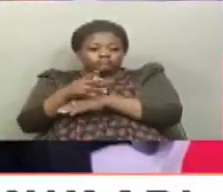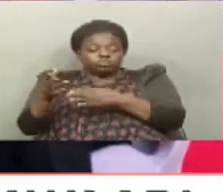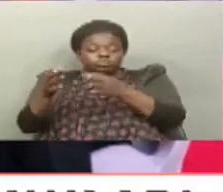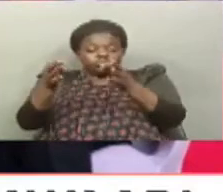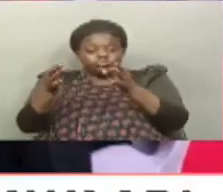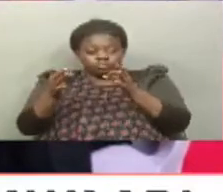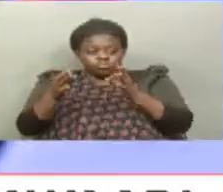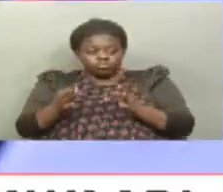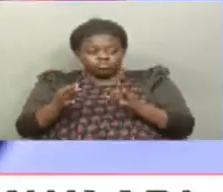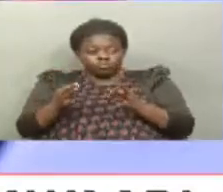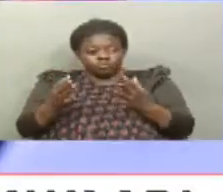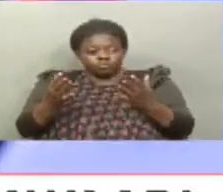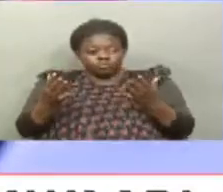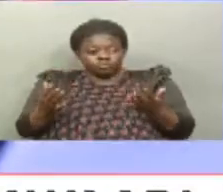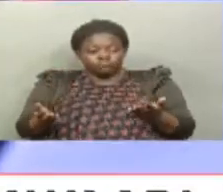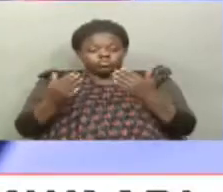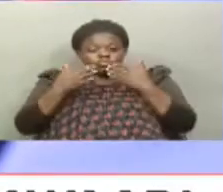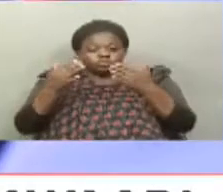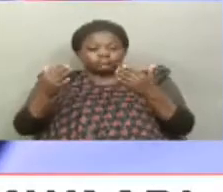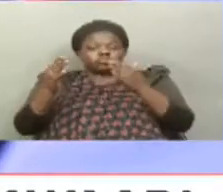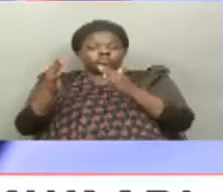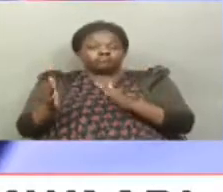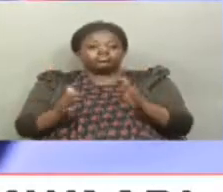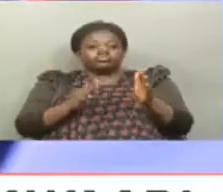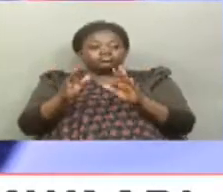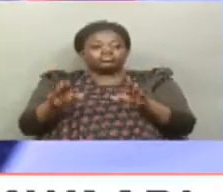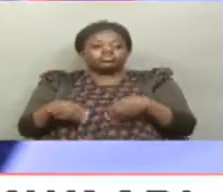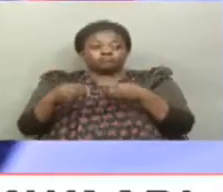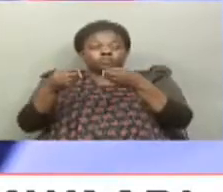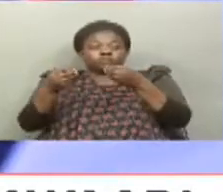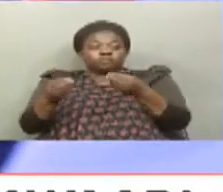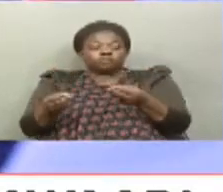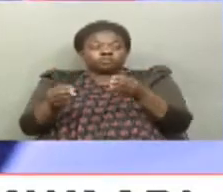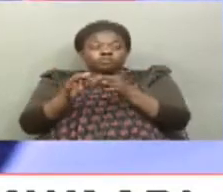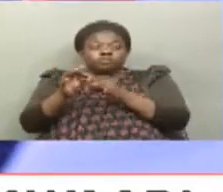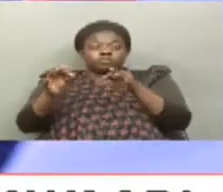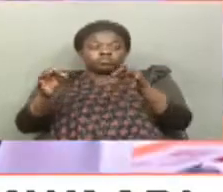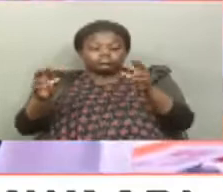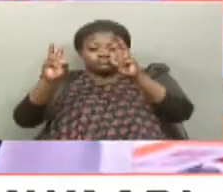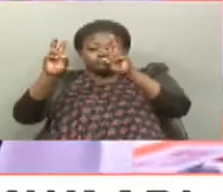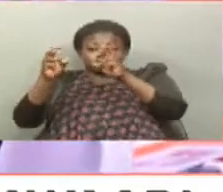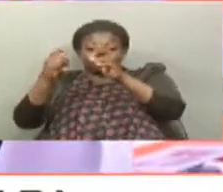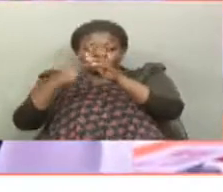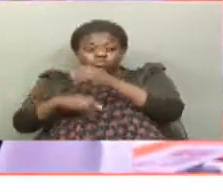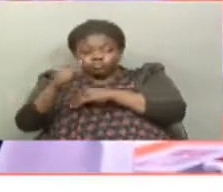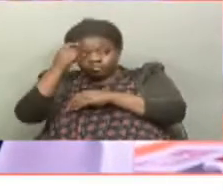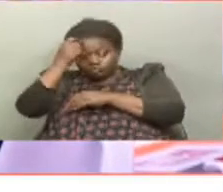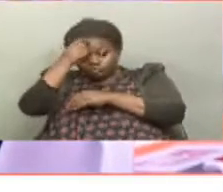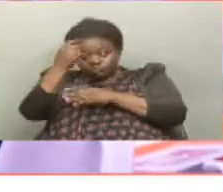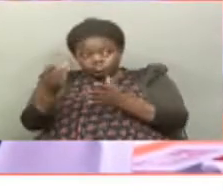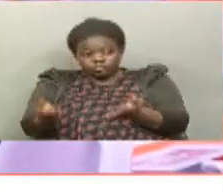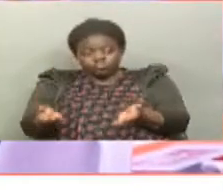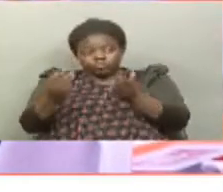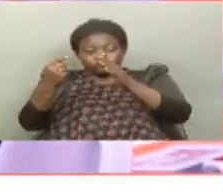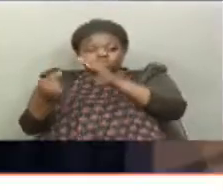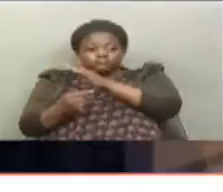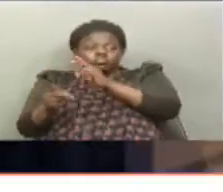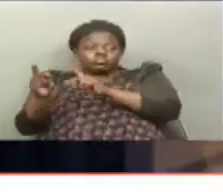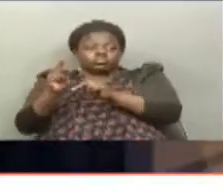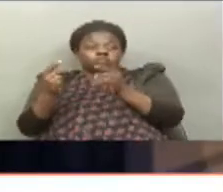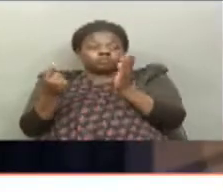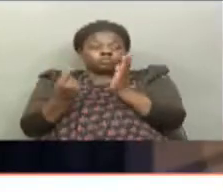nsimbi Patrick Ochailap asimye abategesi bawadi estambulira ku mulamwa gwekigenderwa kya government ekyokusitulembera z'abanna